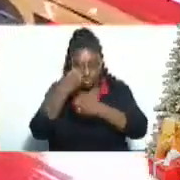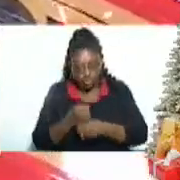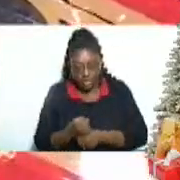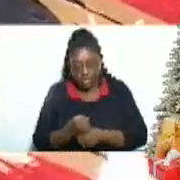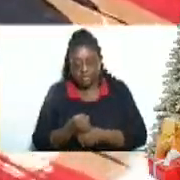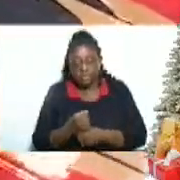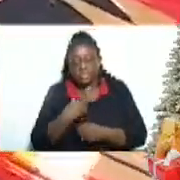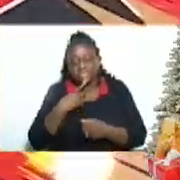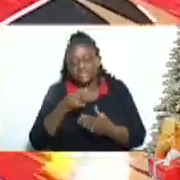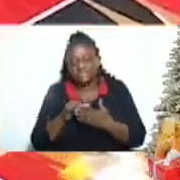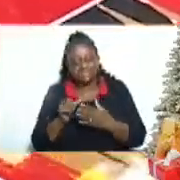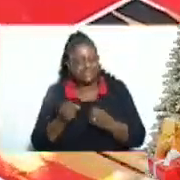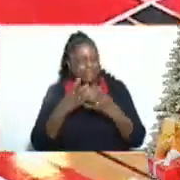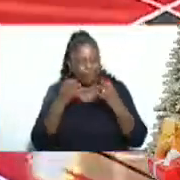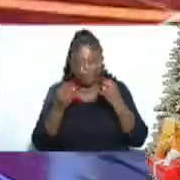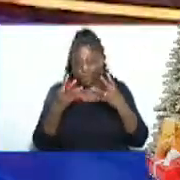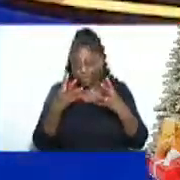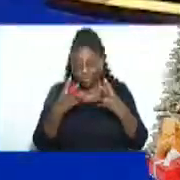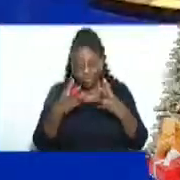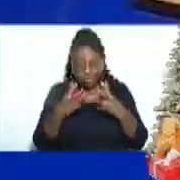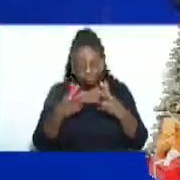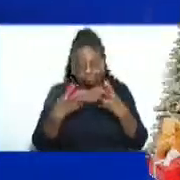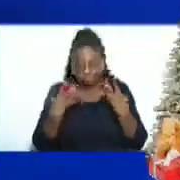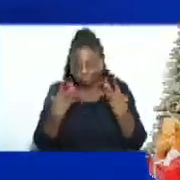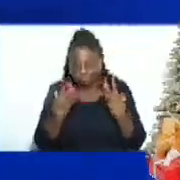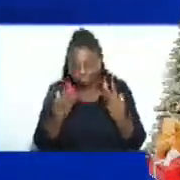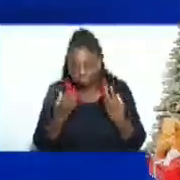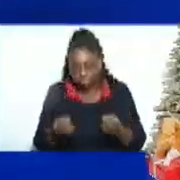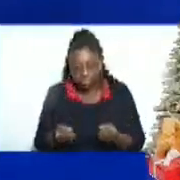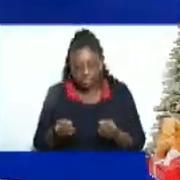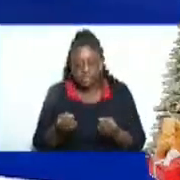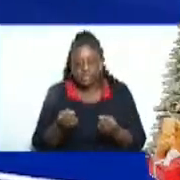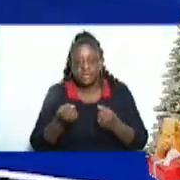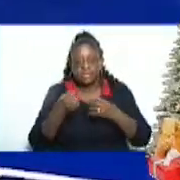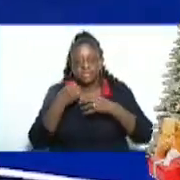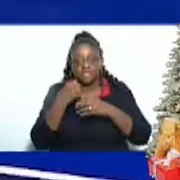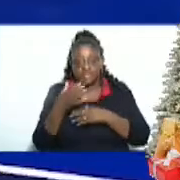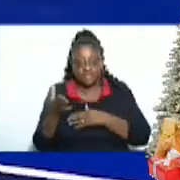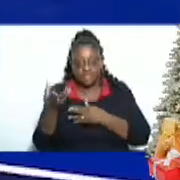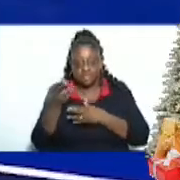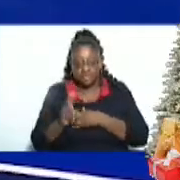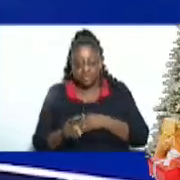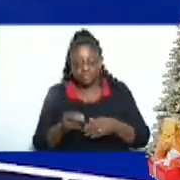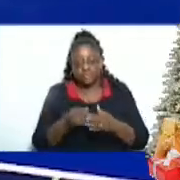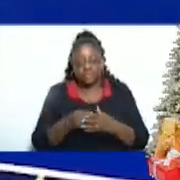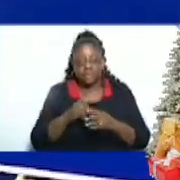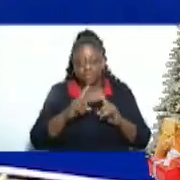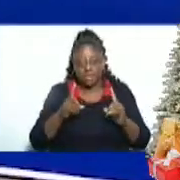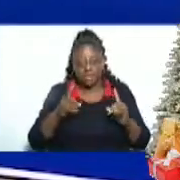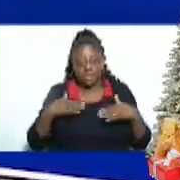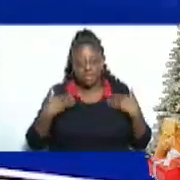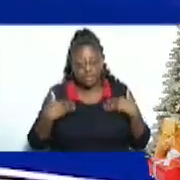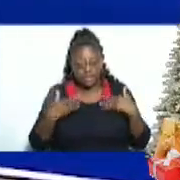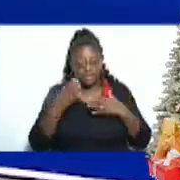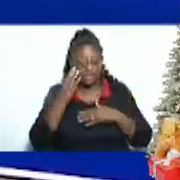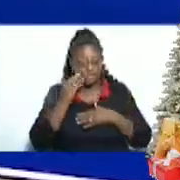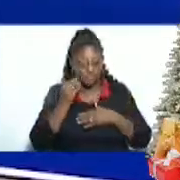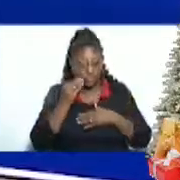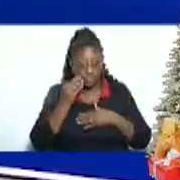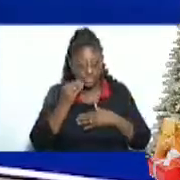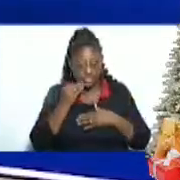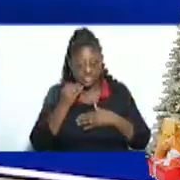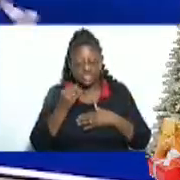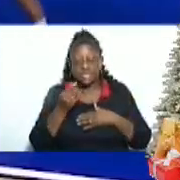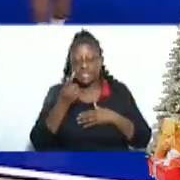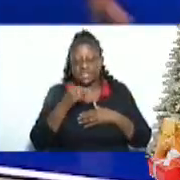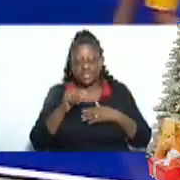It's a lot more intentional stuff that we are more focused on locking. So I'm just, happy to experience that type of level